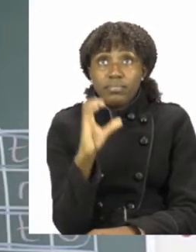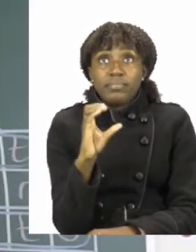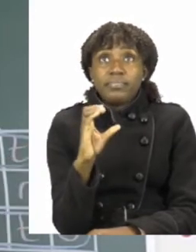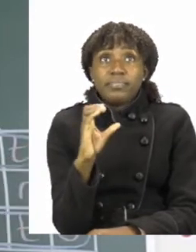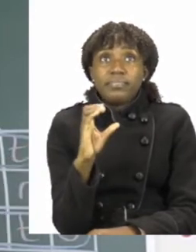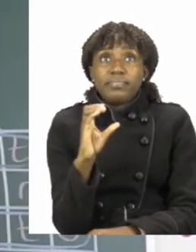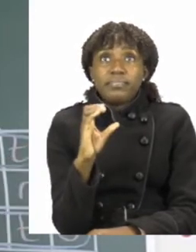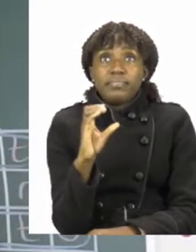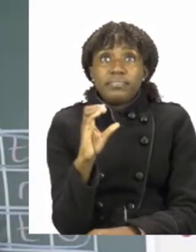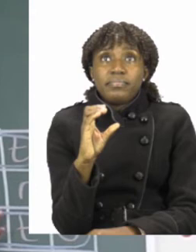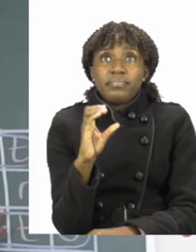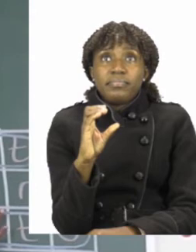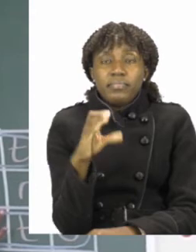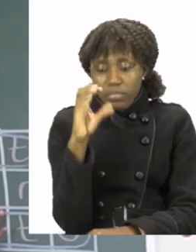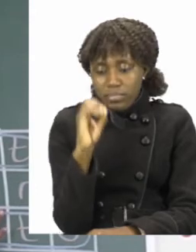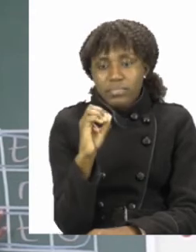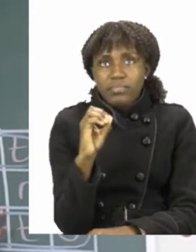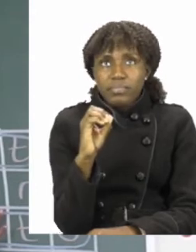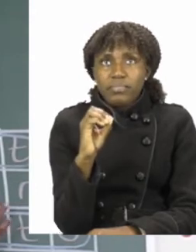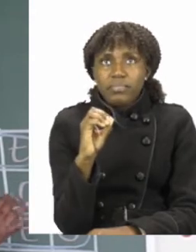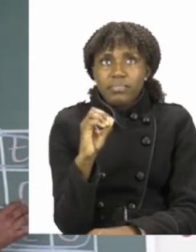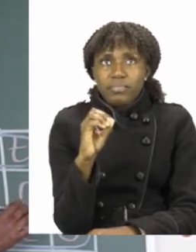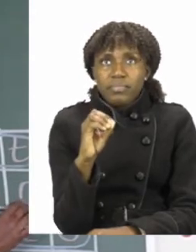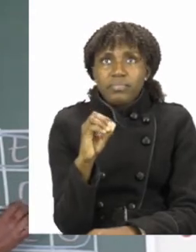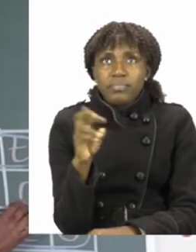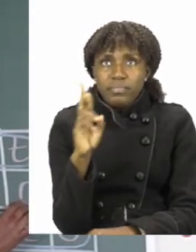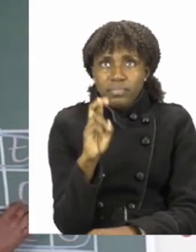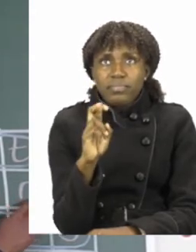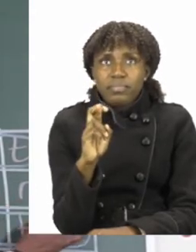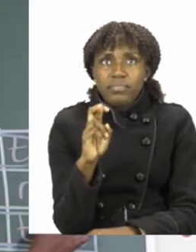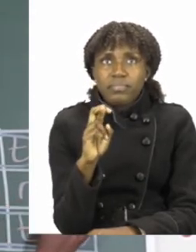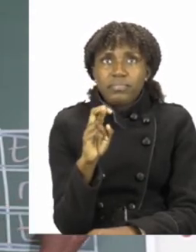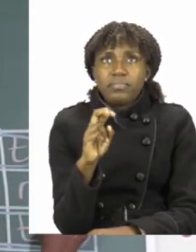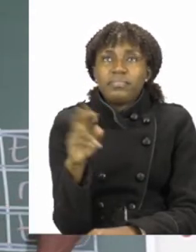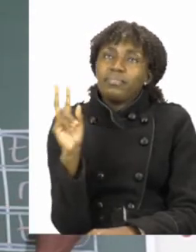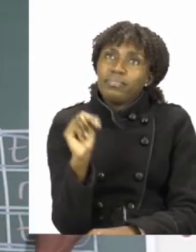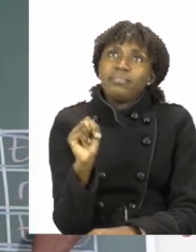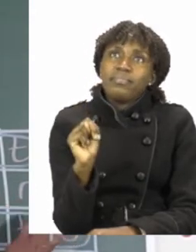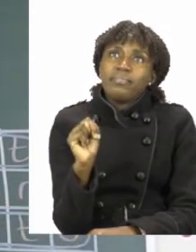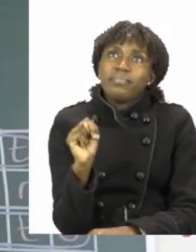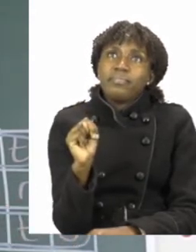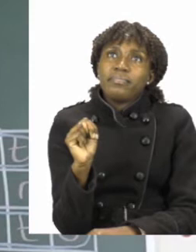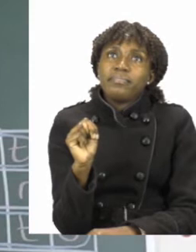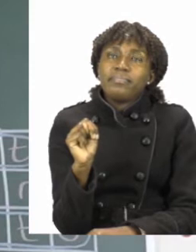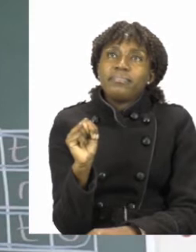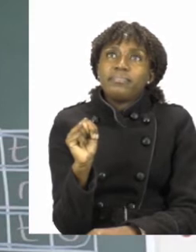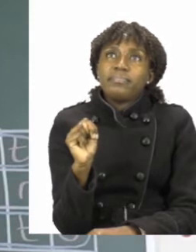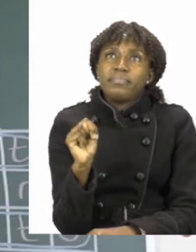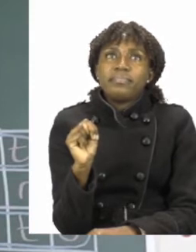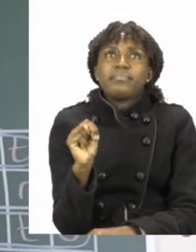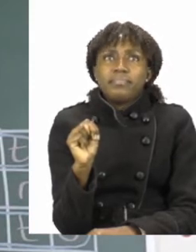one, and there's an O this side, and an R, and an N. So we